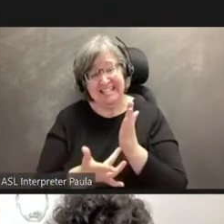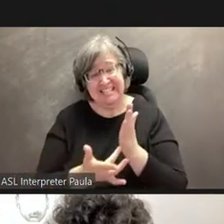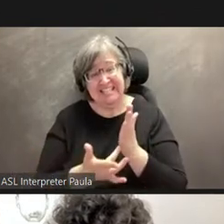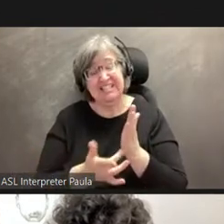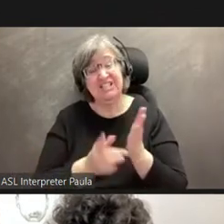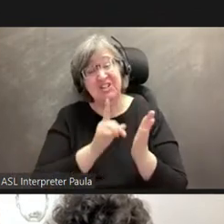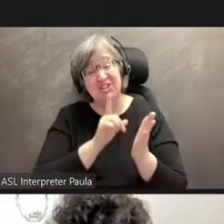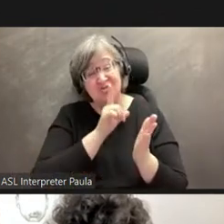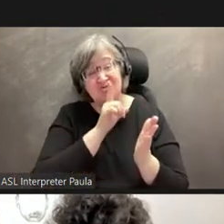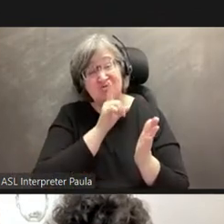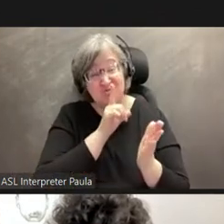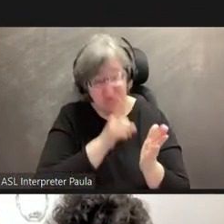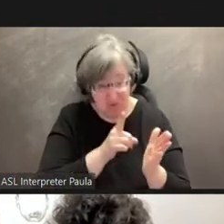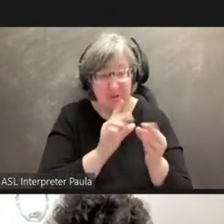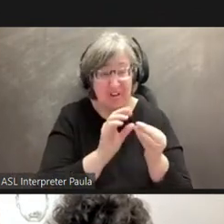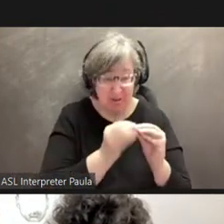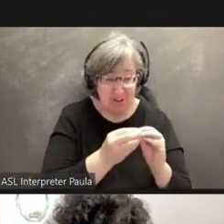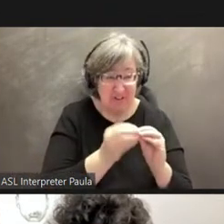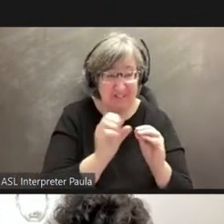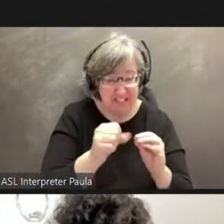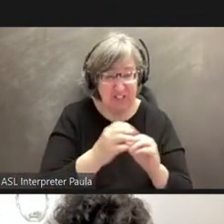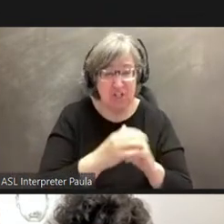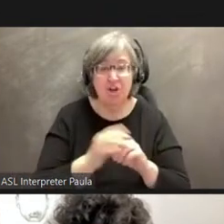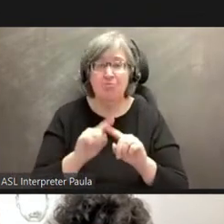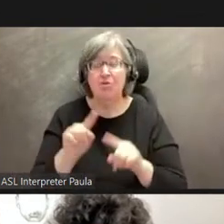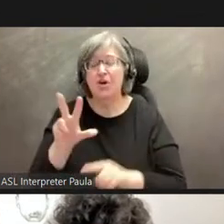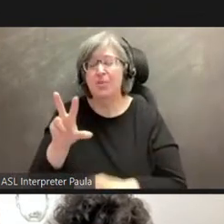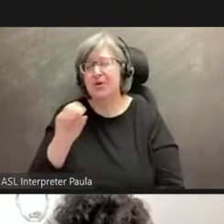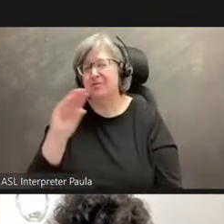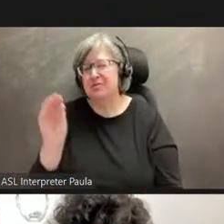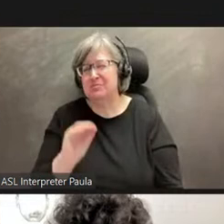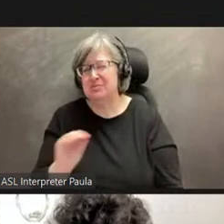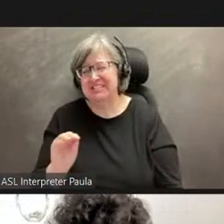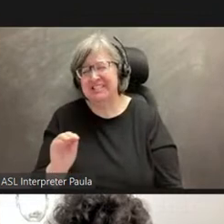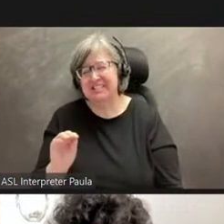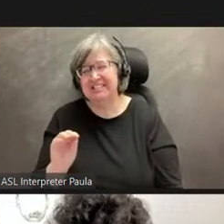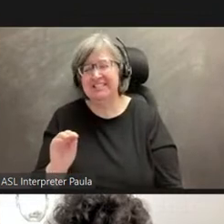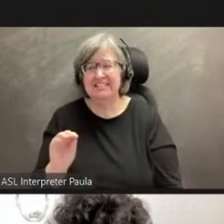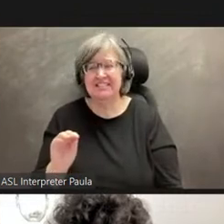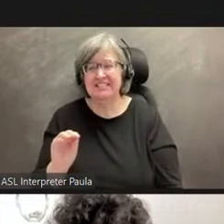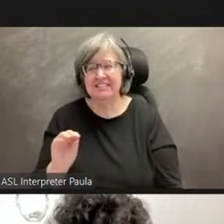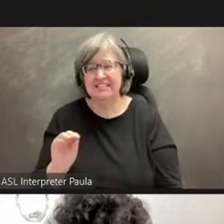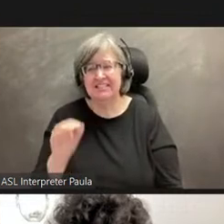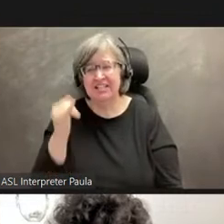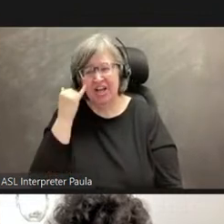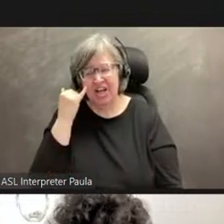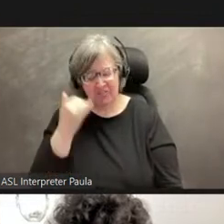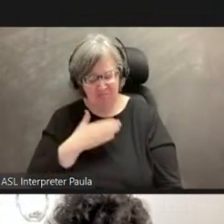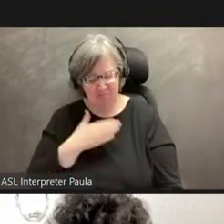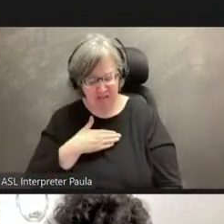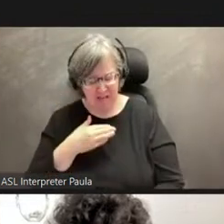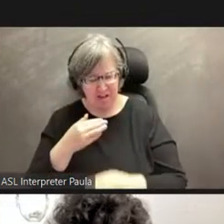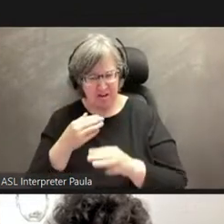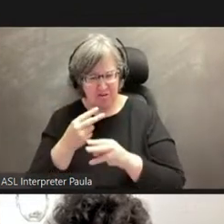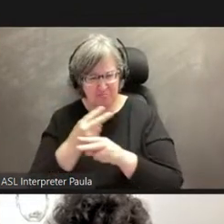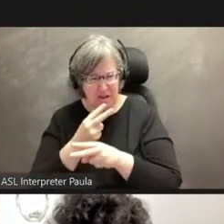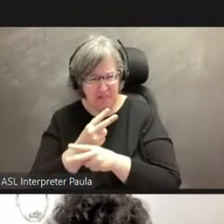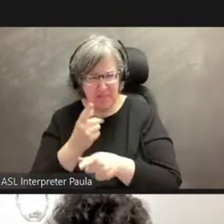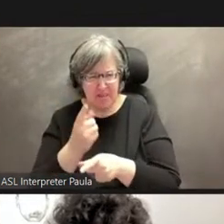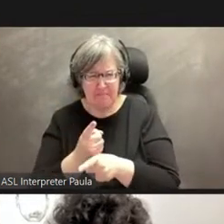true, but that 30%, I believe, if my math was correct,